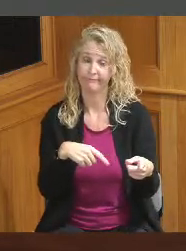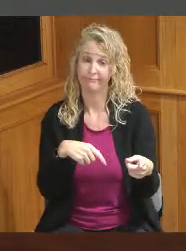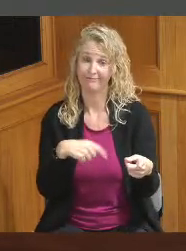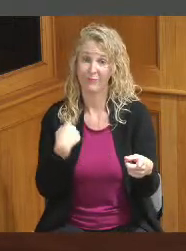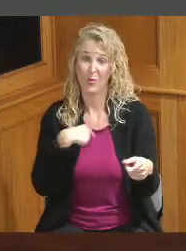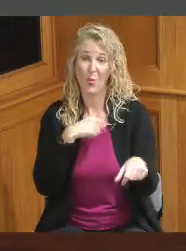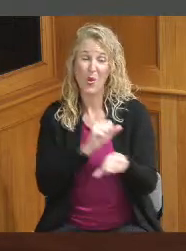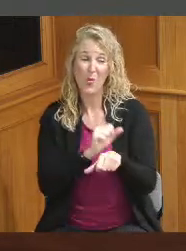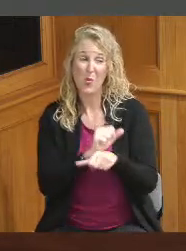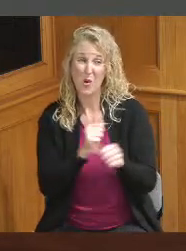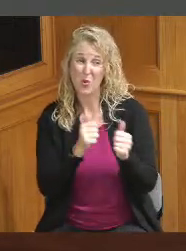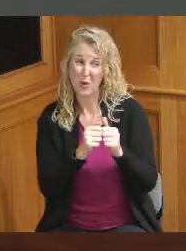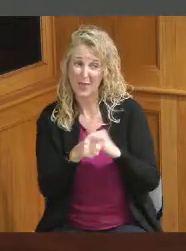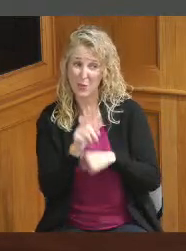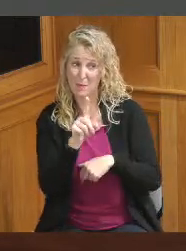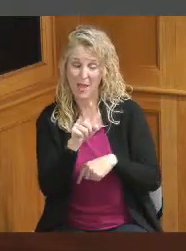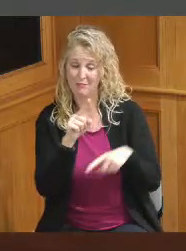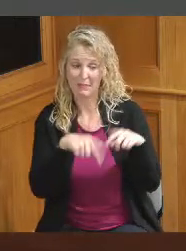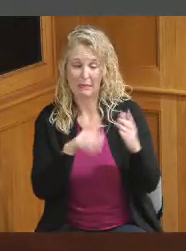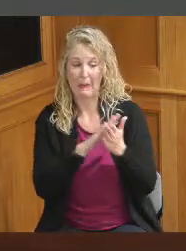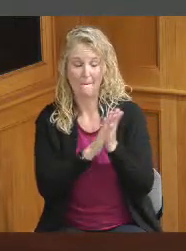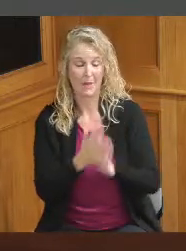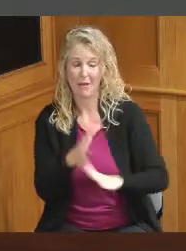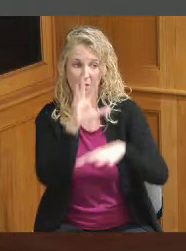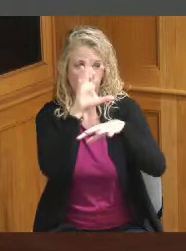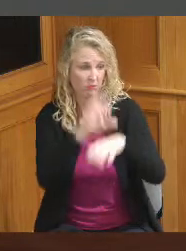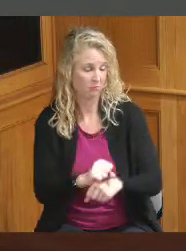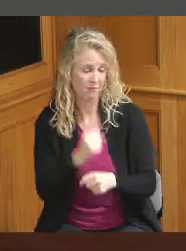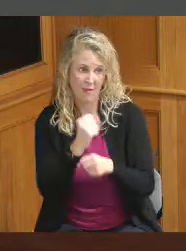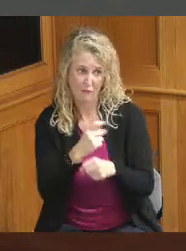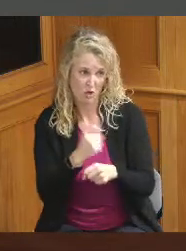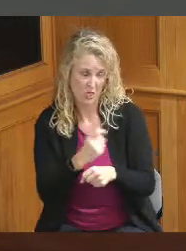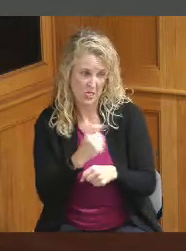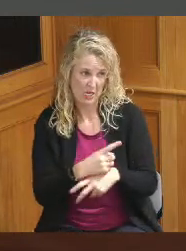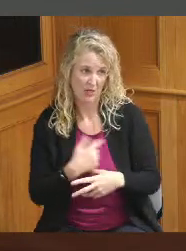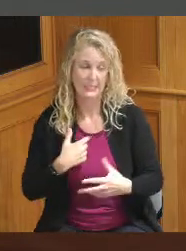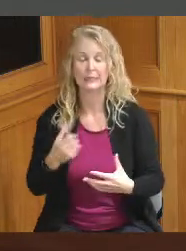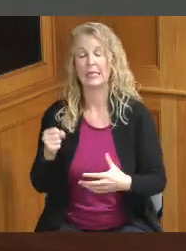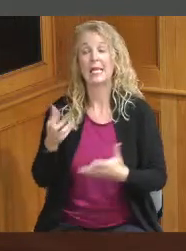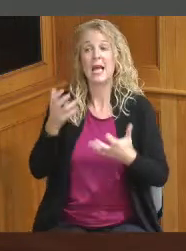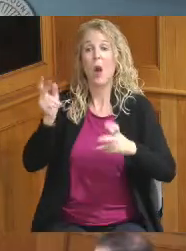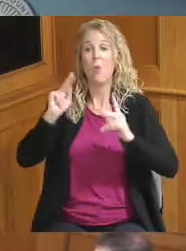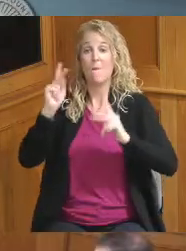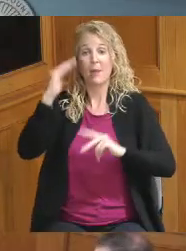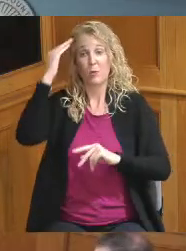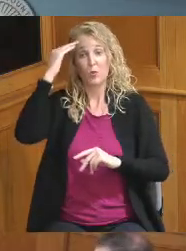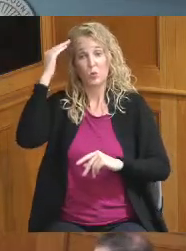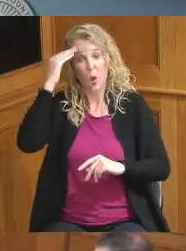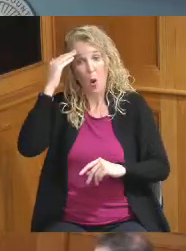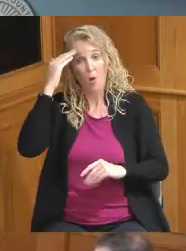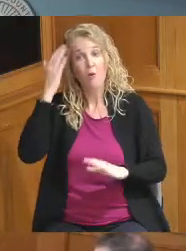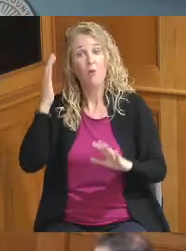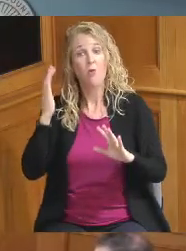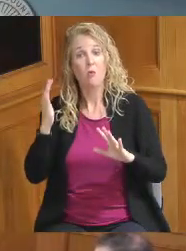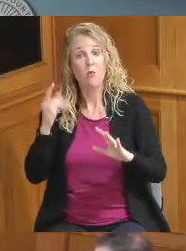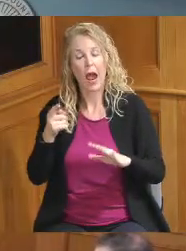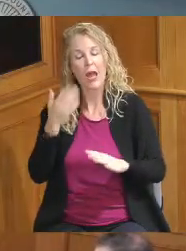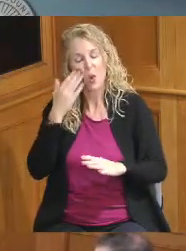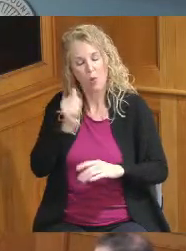we'll work with you, but this can't be a habit, just as you said. Yeah, I just wanted the people to know that. I know you said that